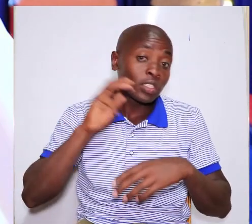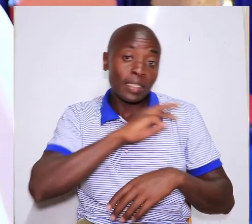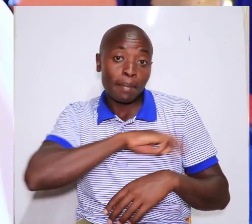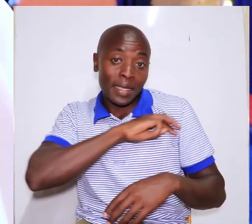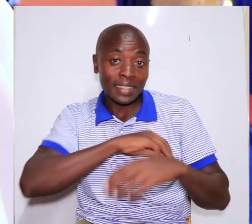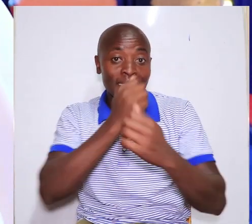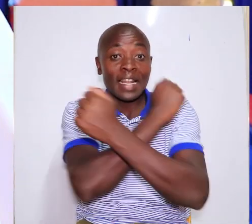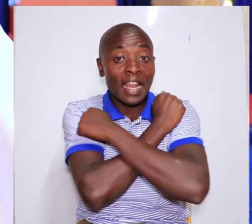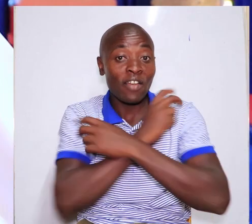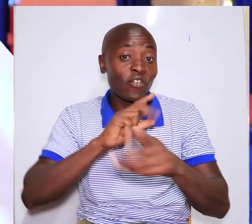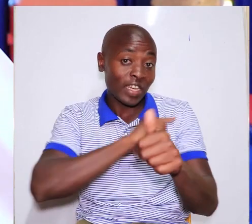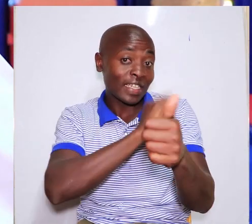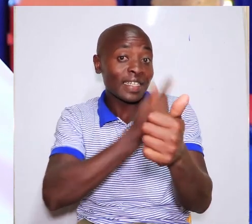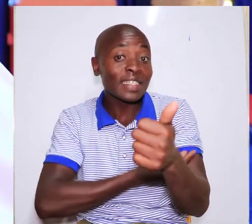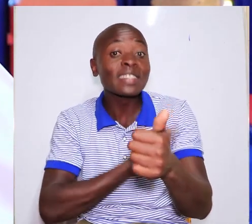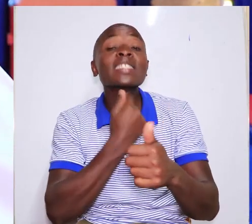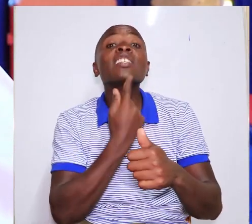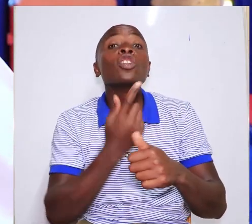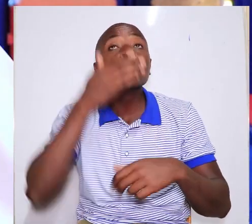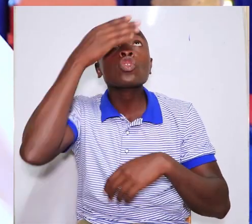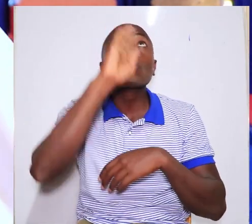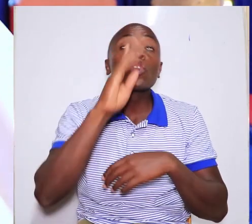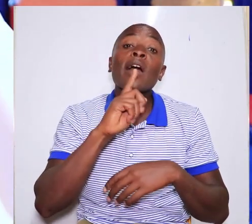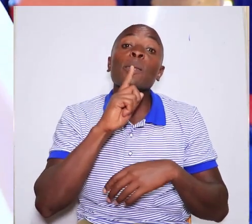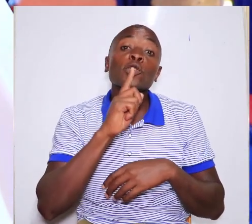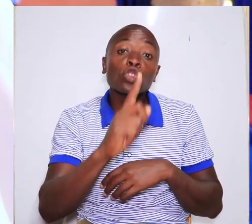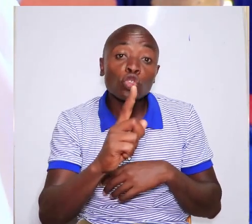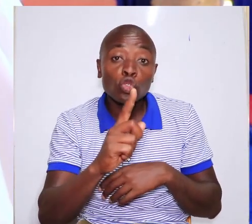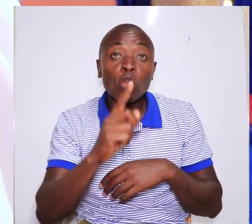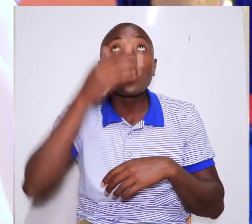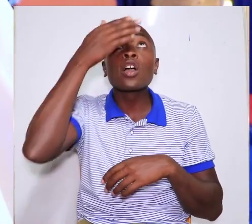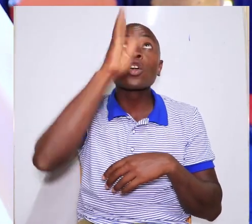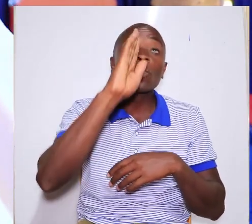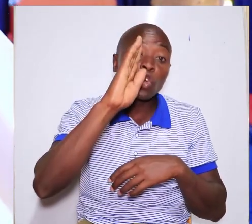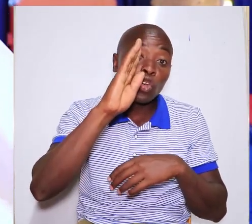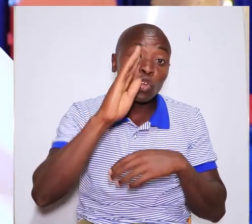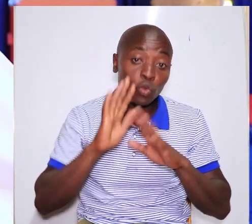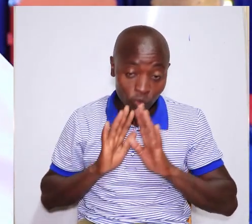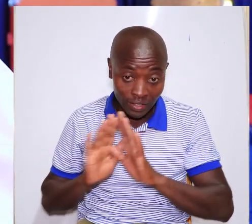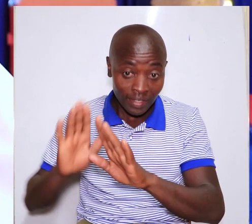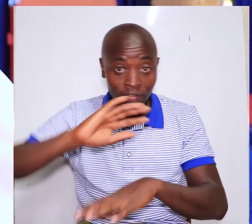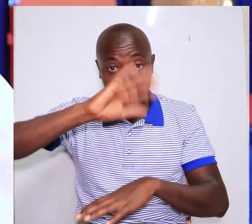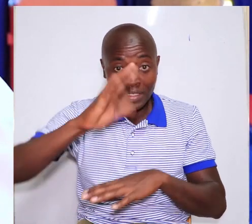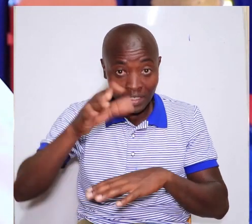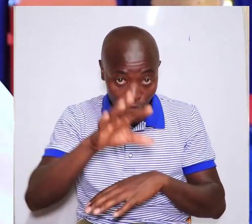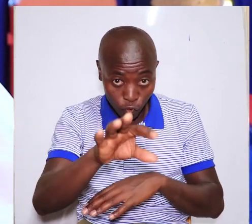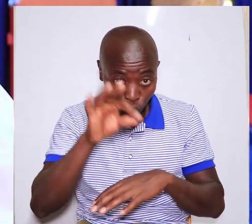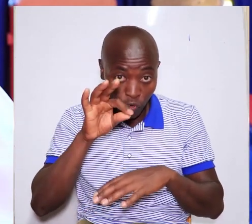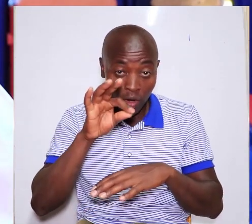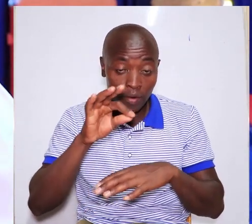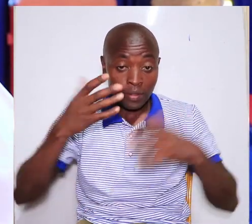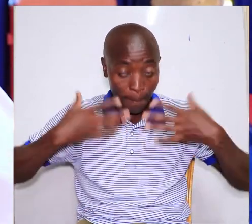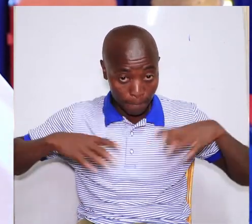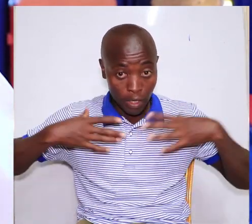love, and grace. He said to God, "I am sure you would spare the city if you found some